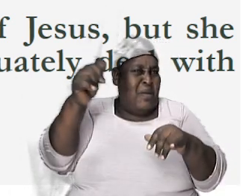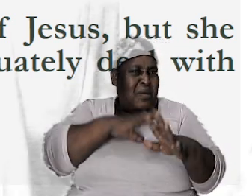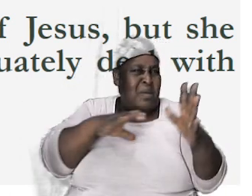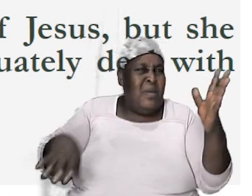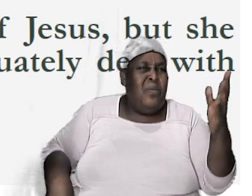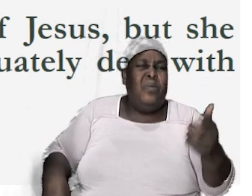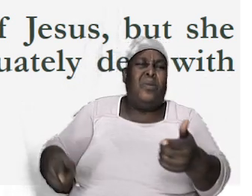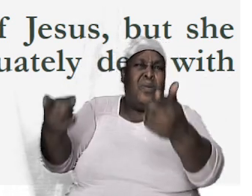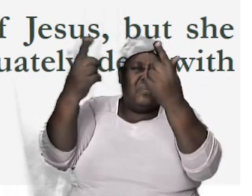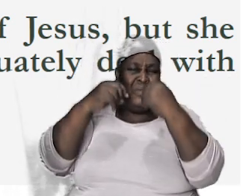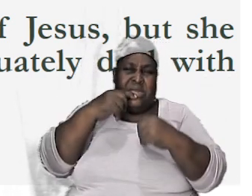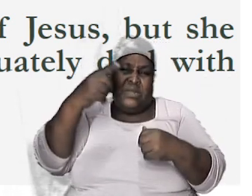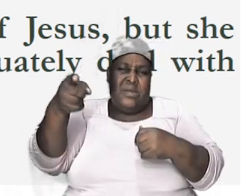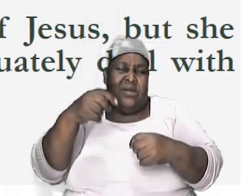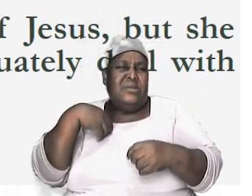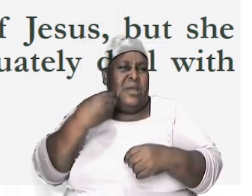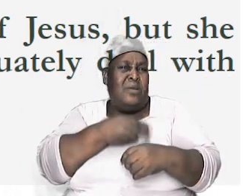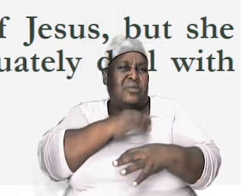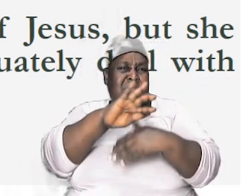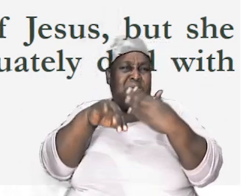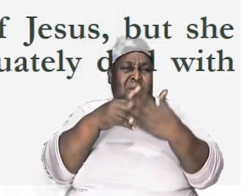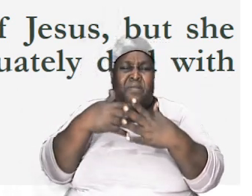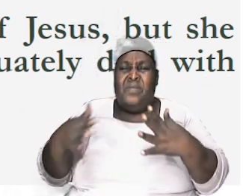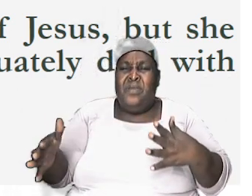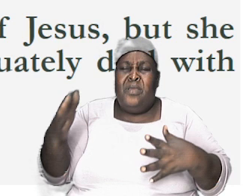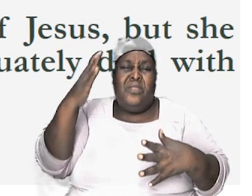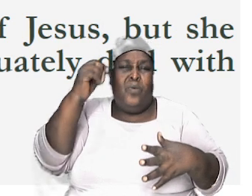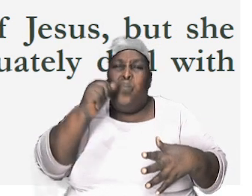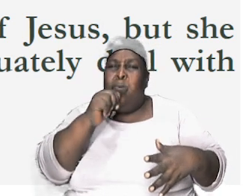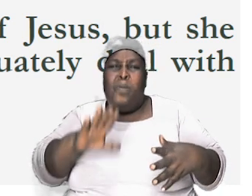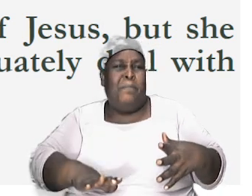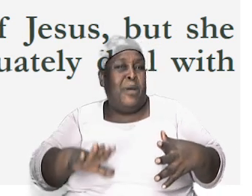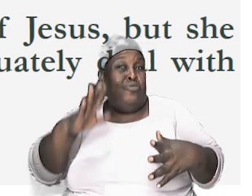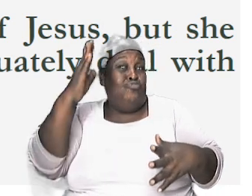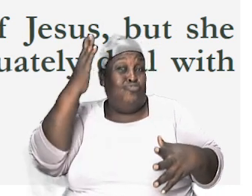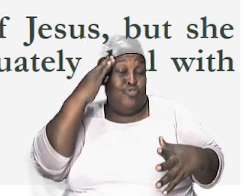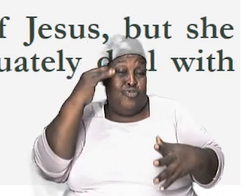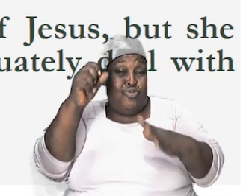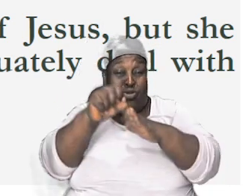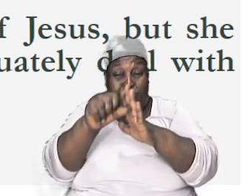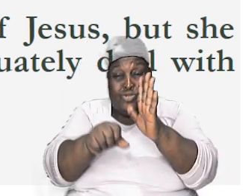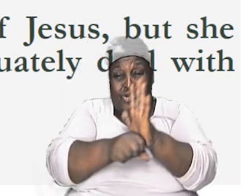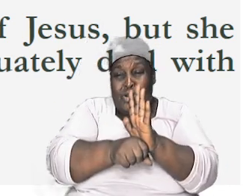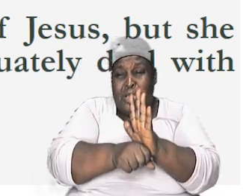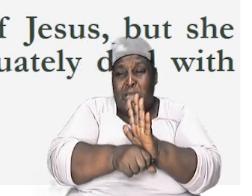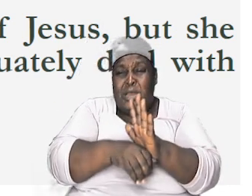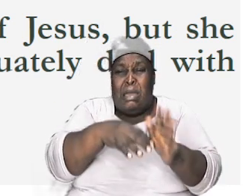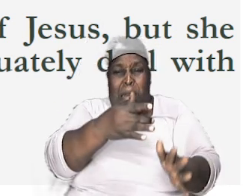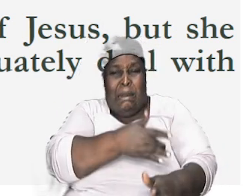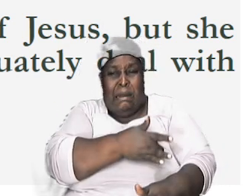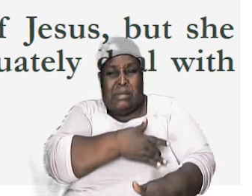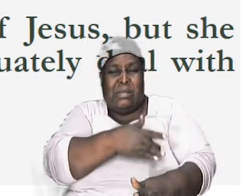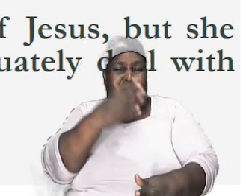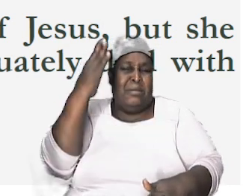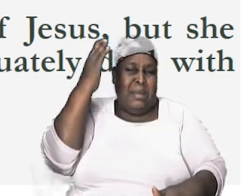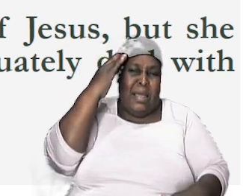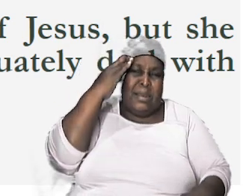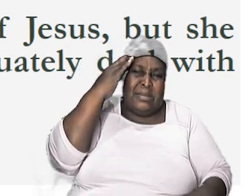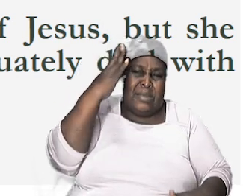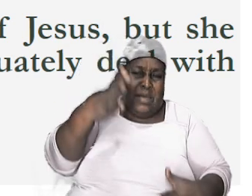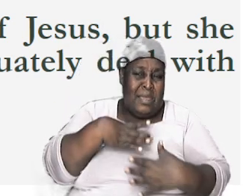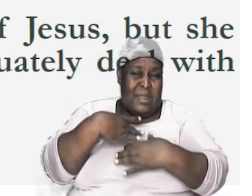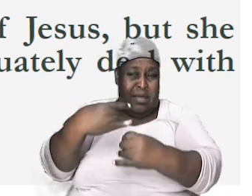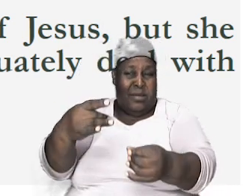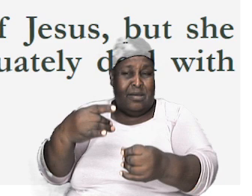things. And tell me something that the woman knew the scripture. You can see the hunger of her heart in all her knowledge and her interest